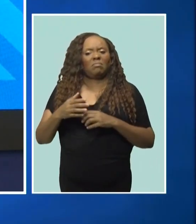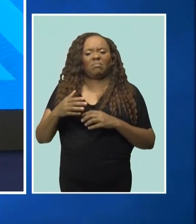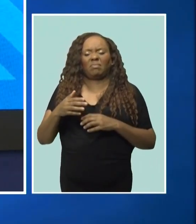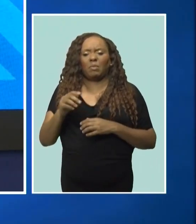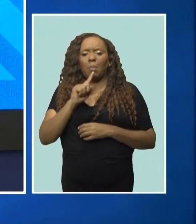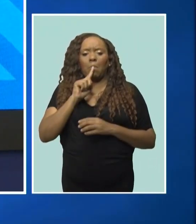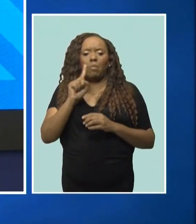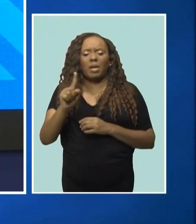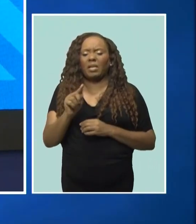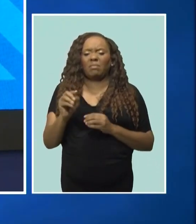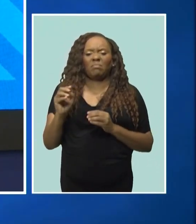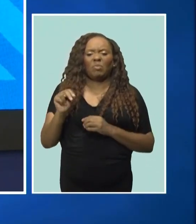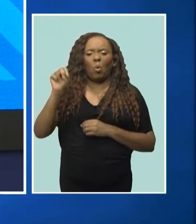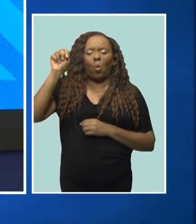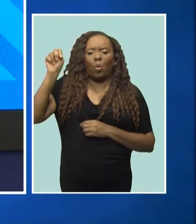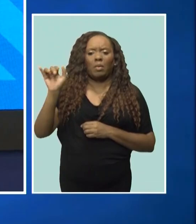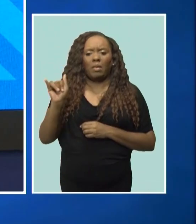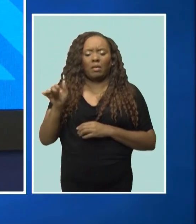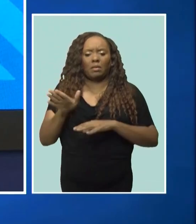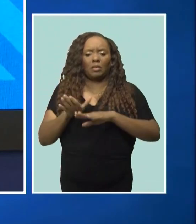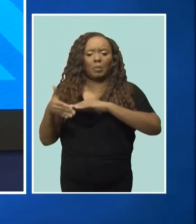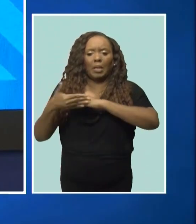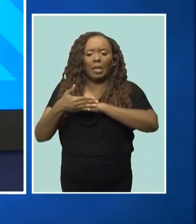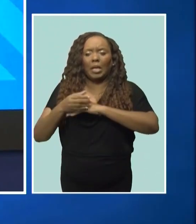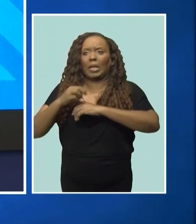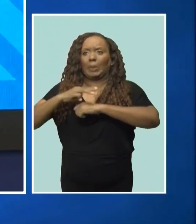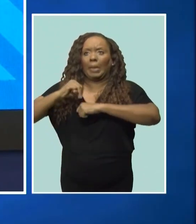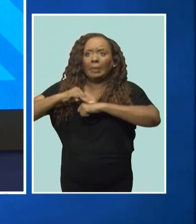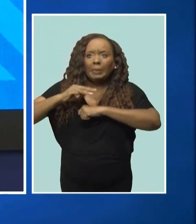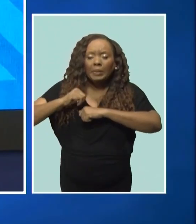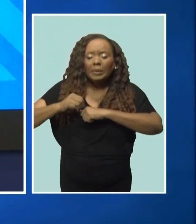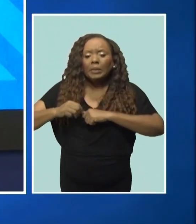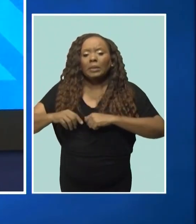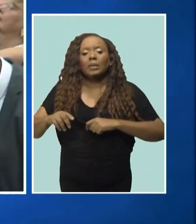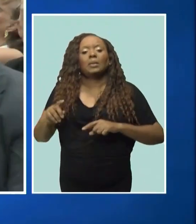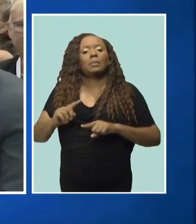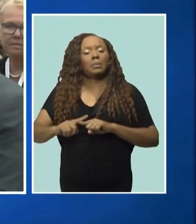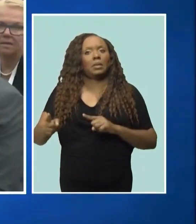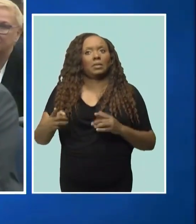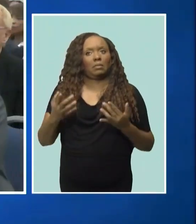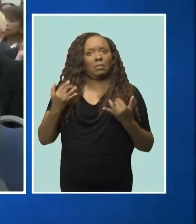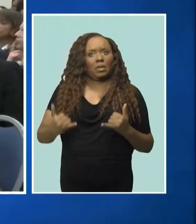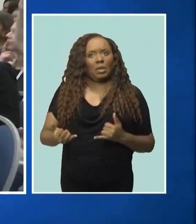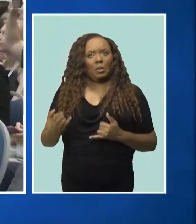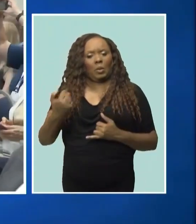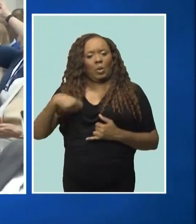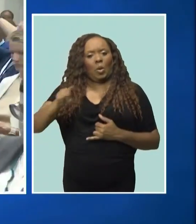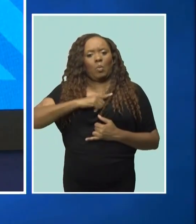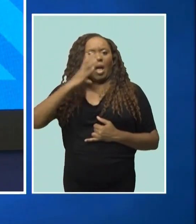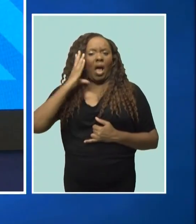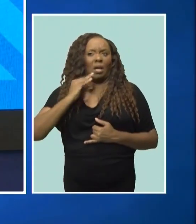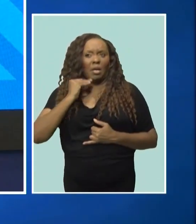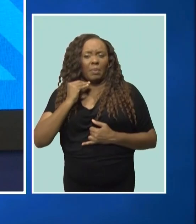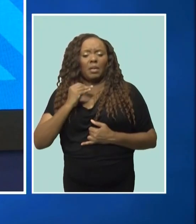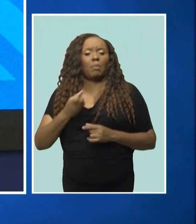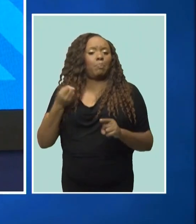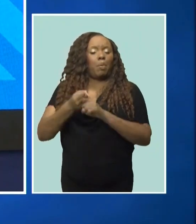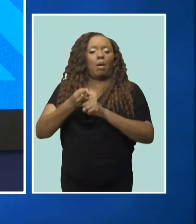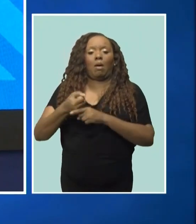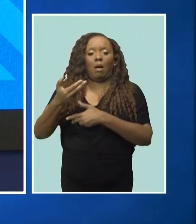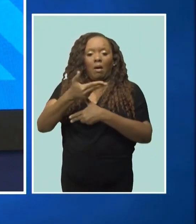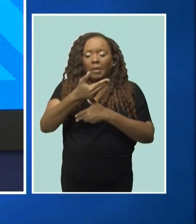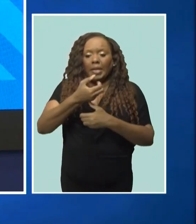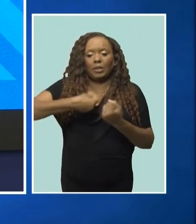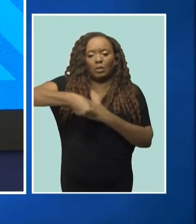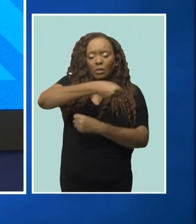sometimes the epicenter of the hurricane track, as we have come to learn, regrettably. That means, therefore,